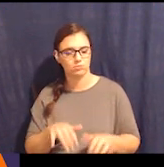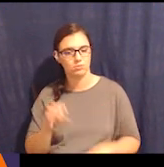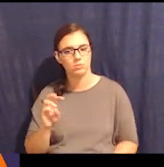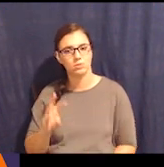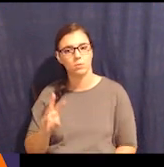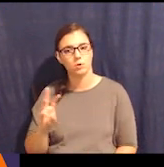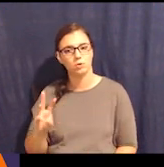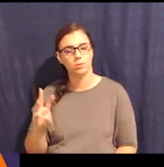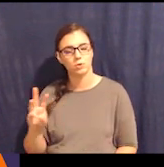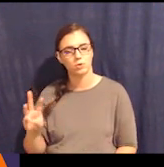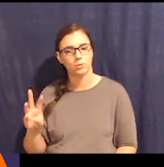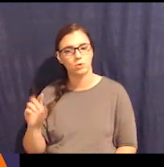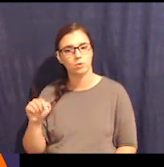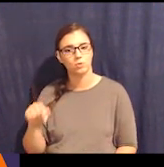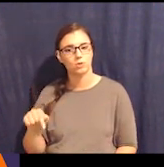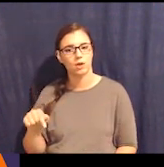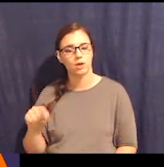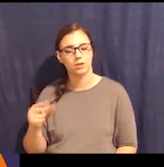www.thehotline.org or